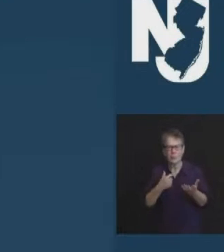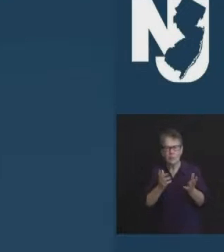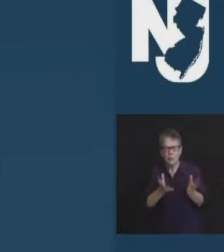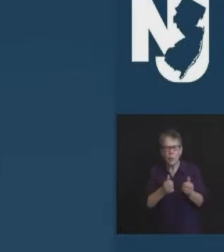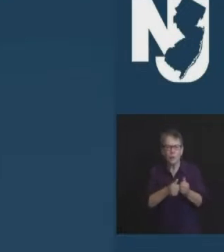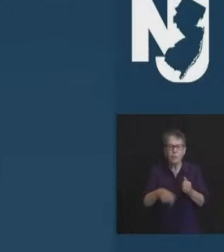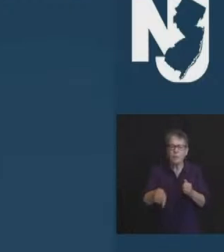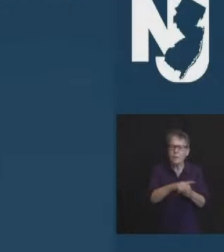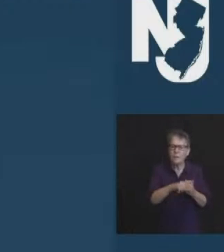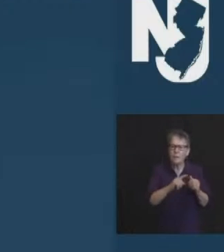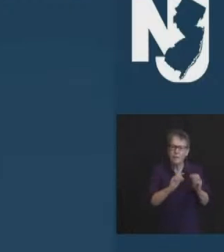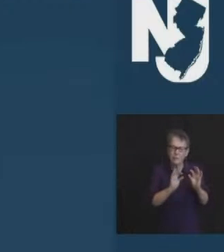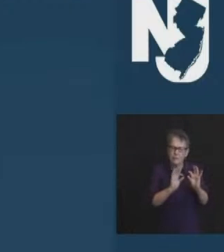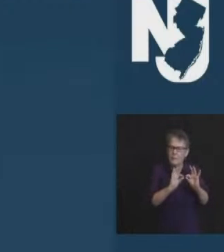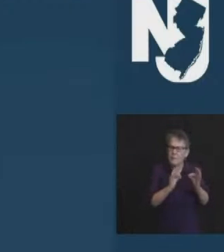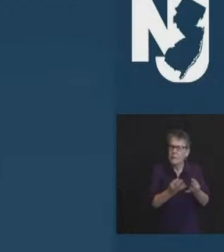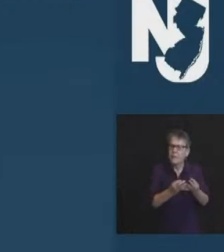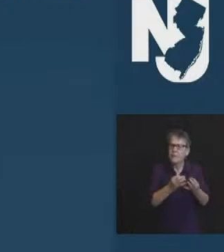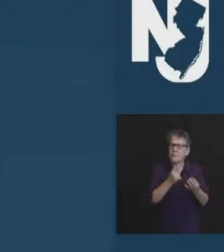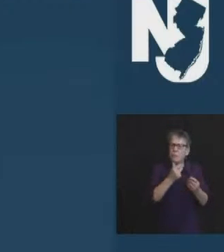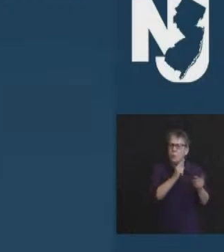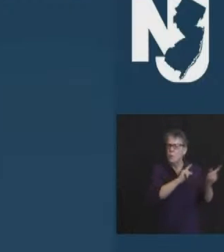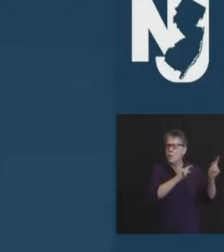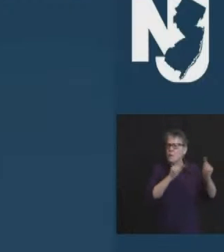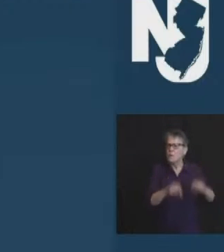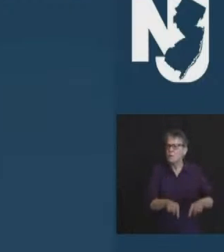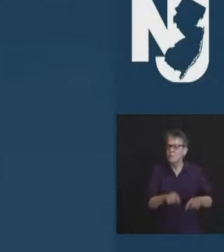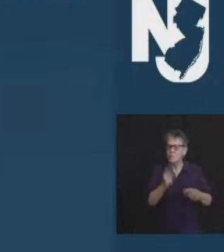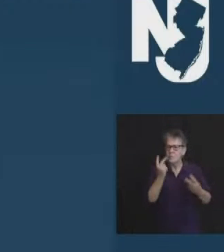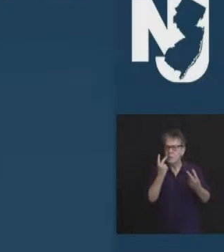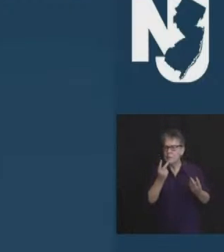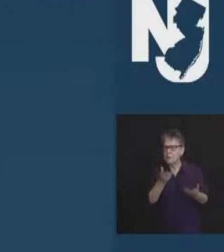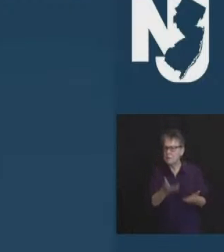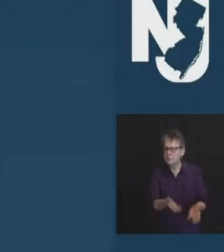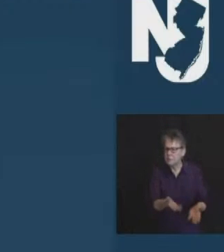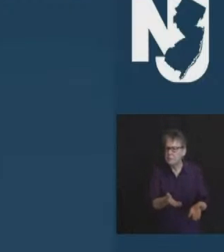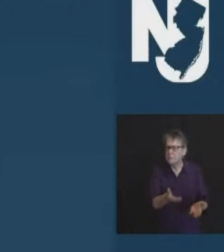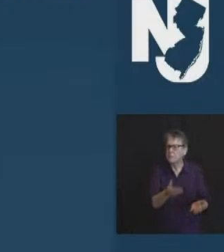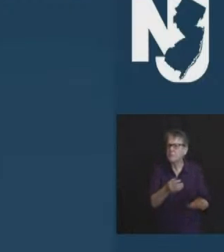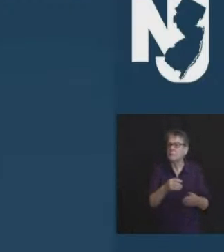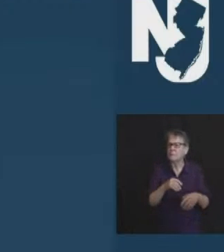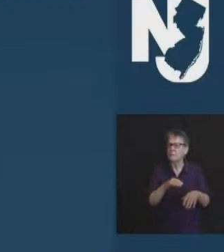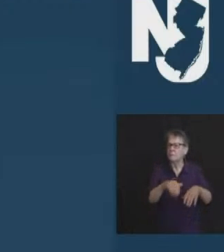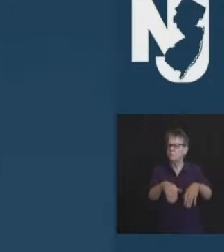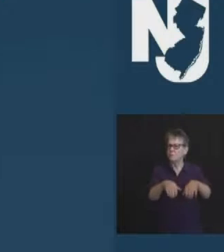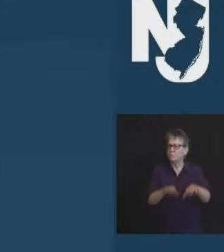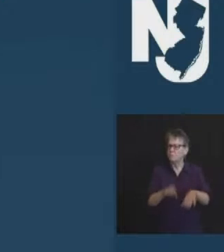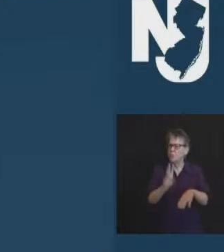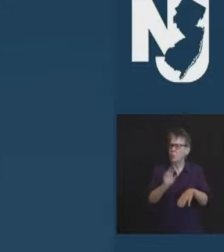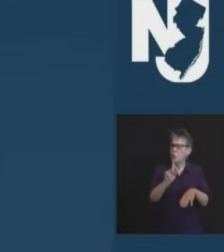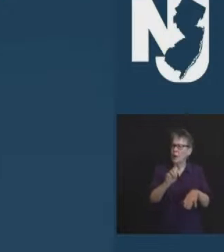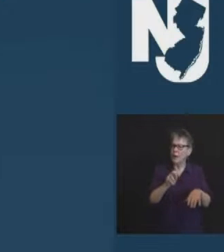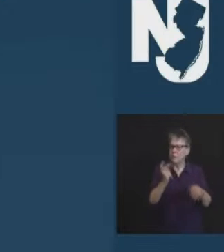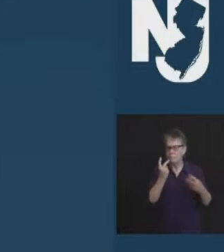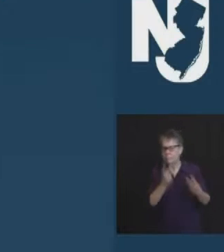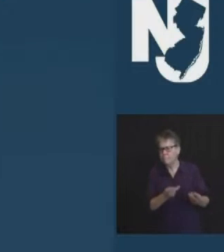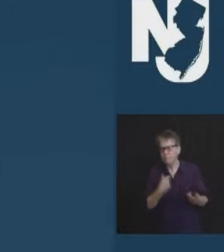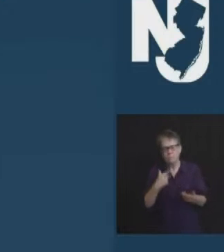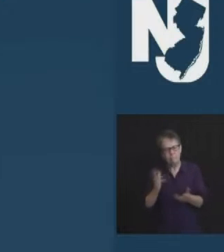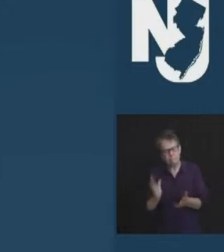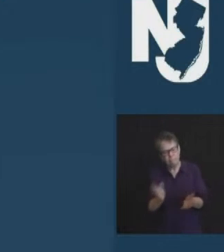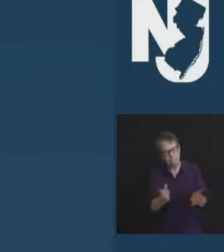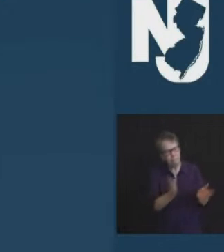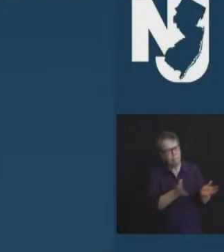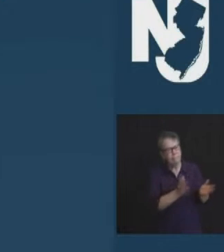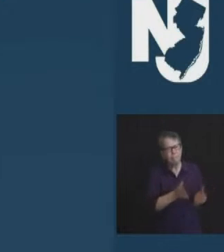who worked there. I had the honor of speaking with Brian's dad and brothers